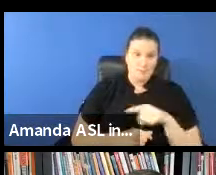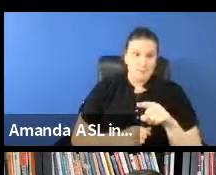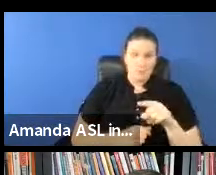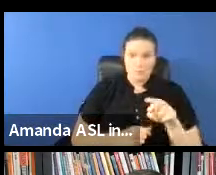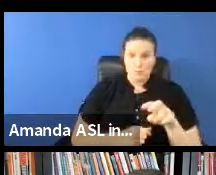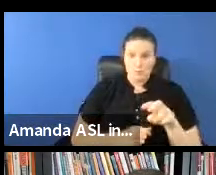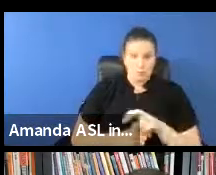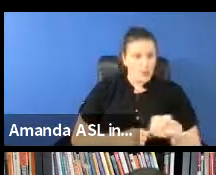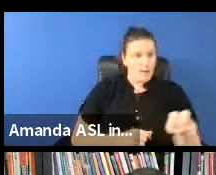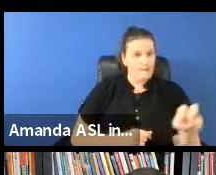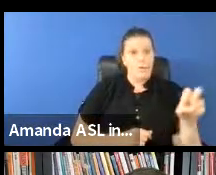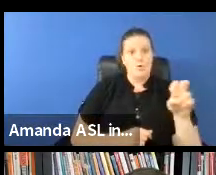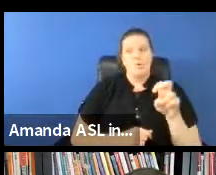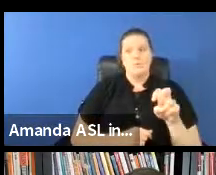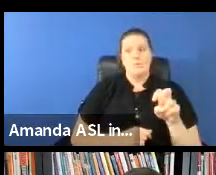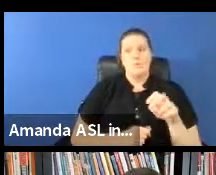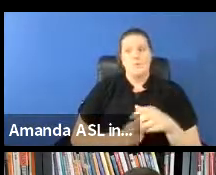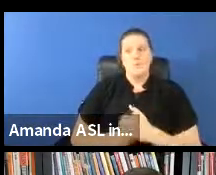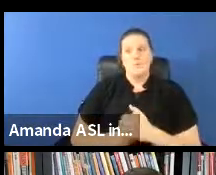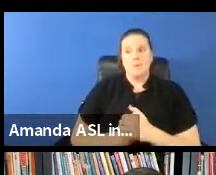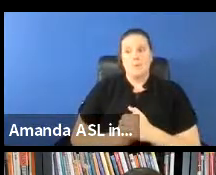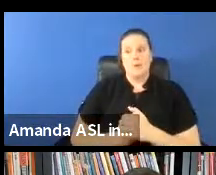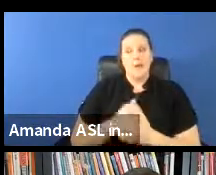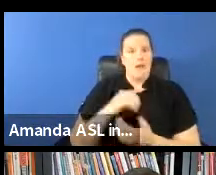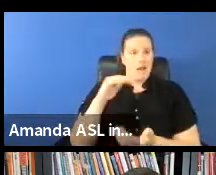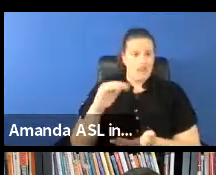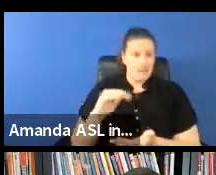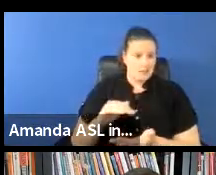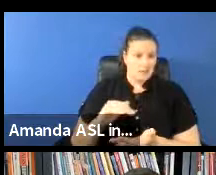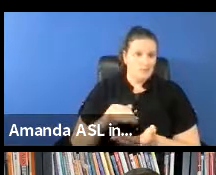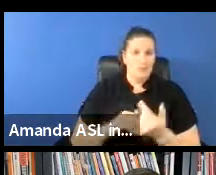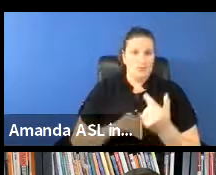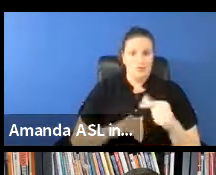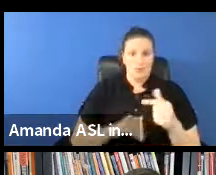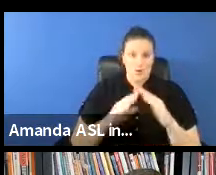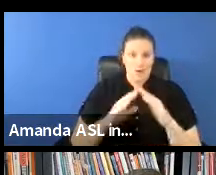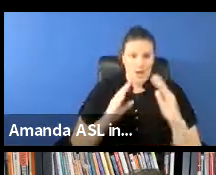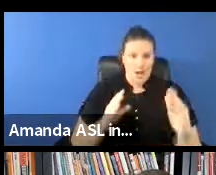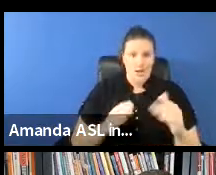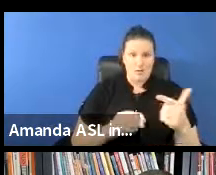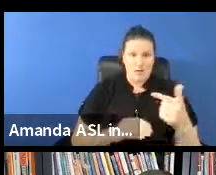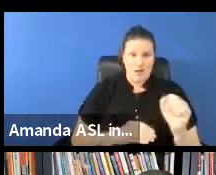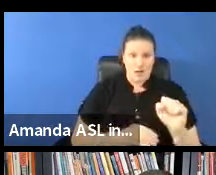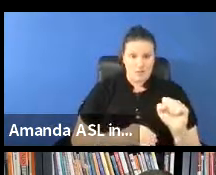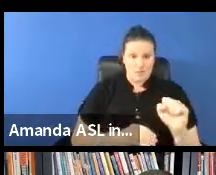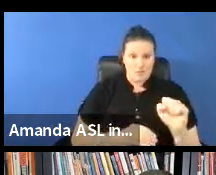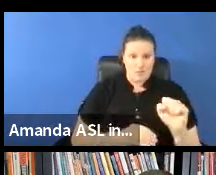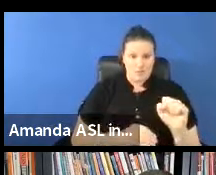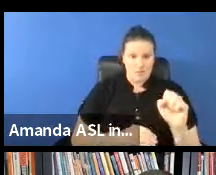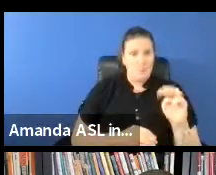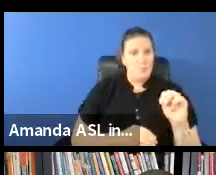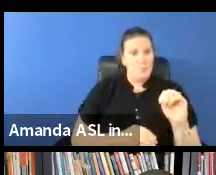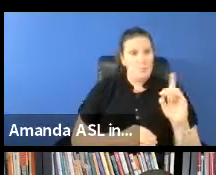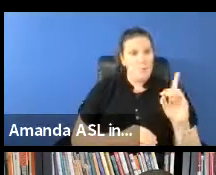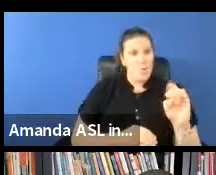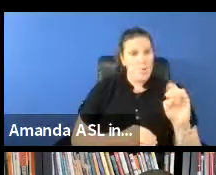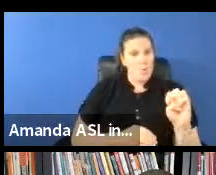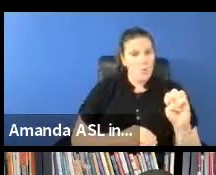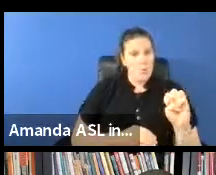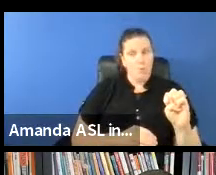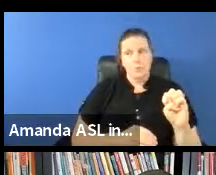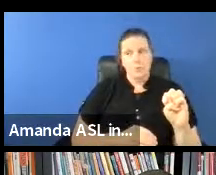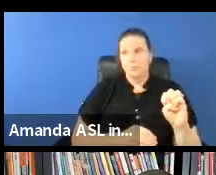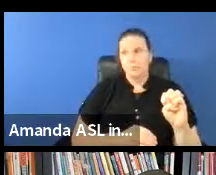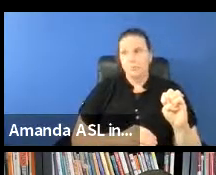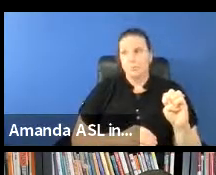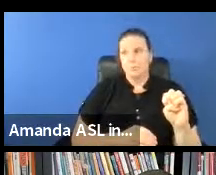in a lesser greenhouse gas producing mode. So